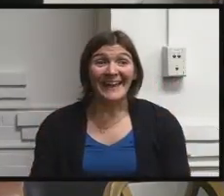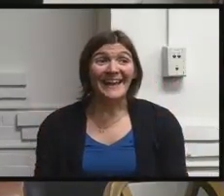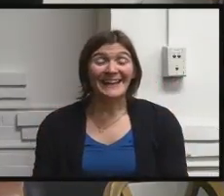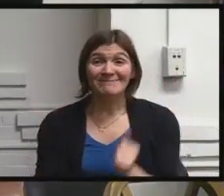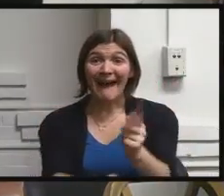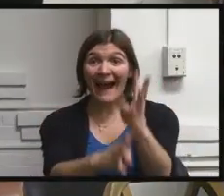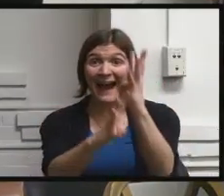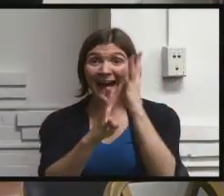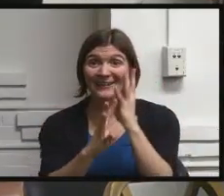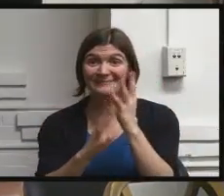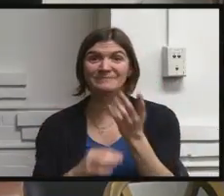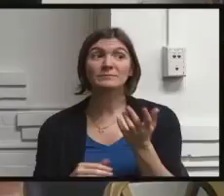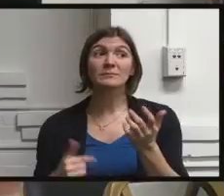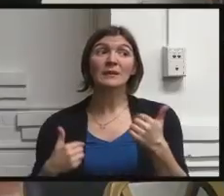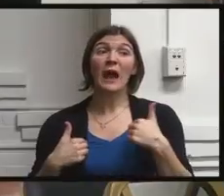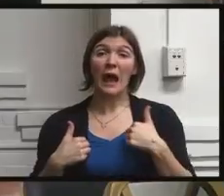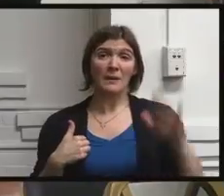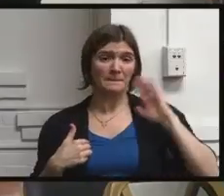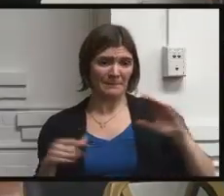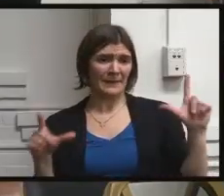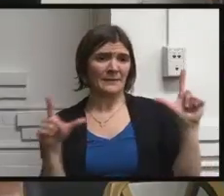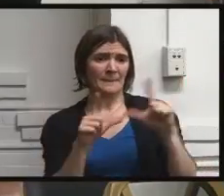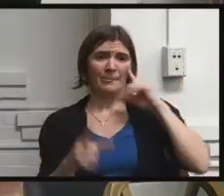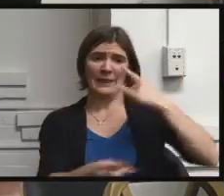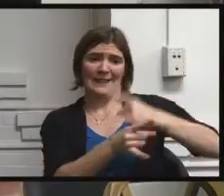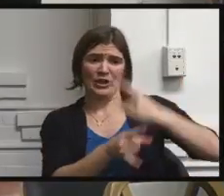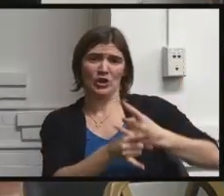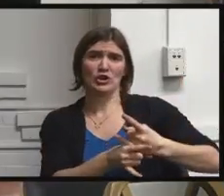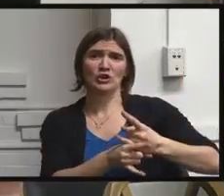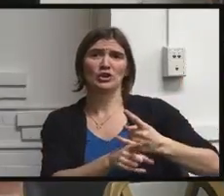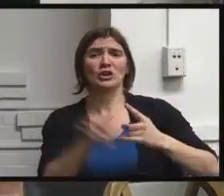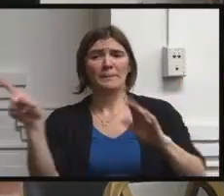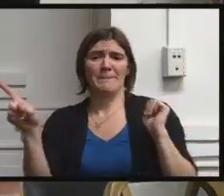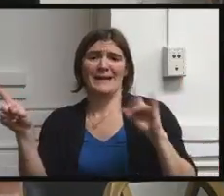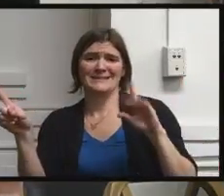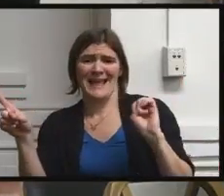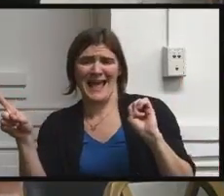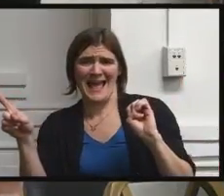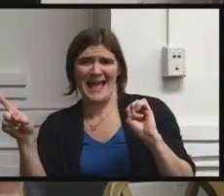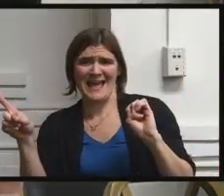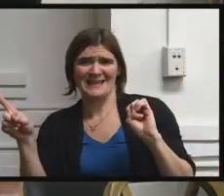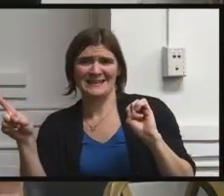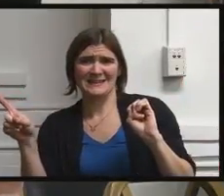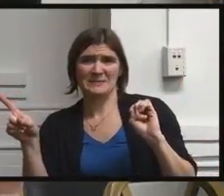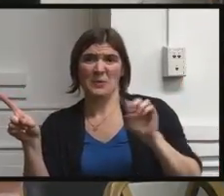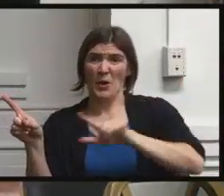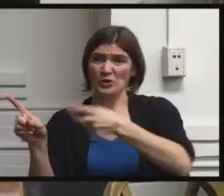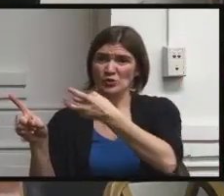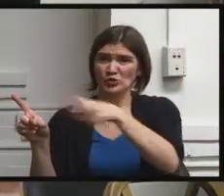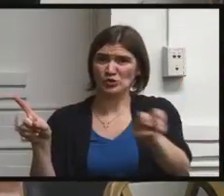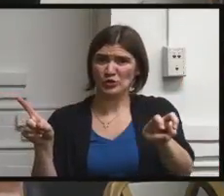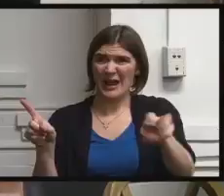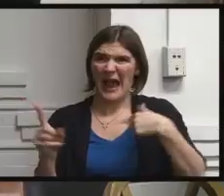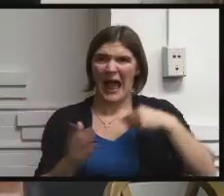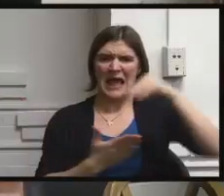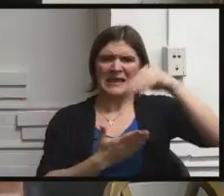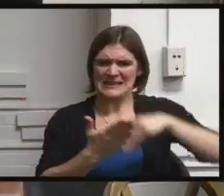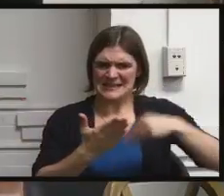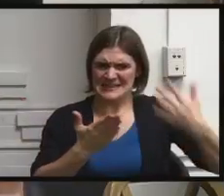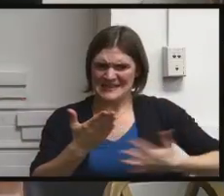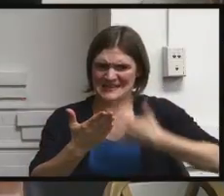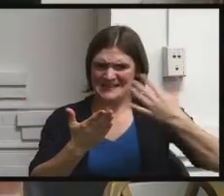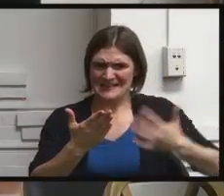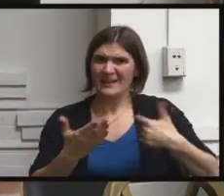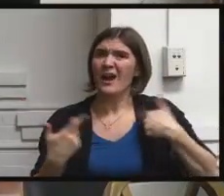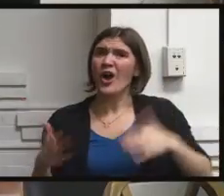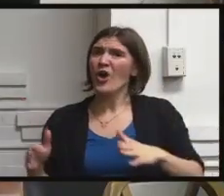And I had a liquor license at the other place. I wasn't sure how to speak to the application or how to fill out the application properly when I saw it, because